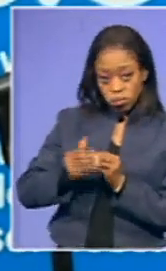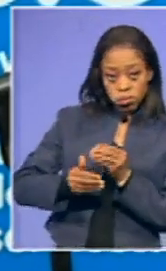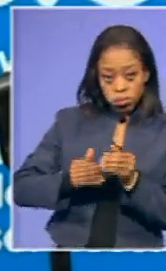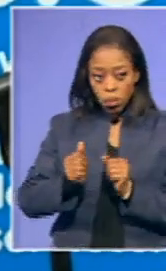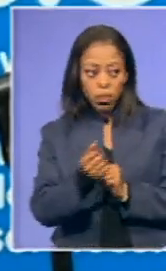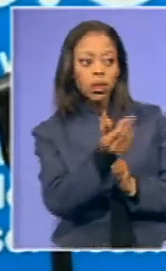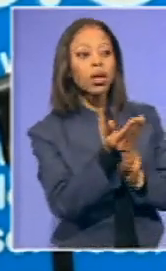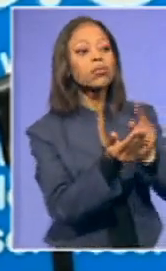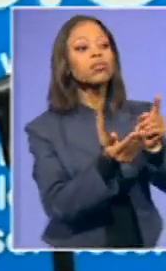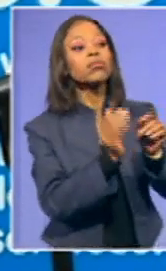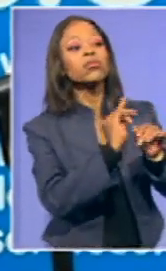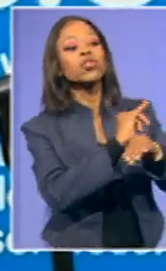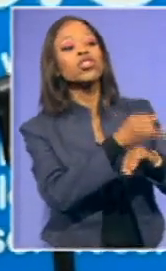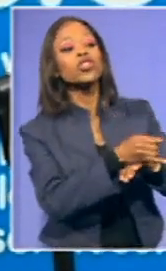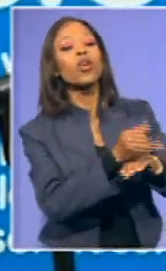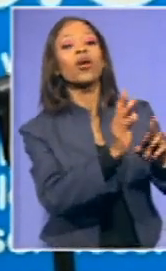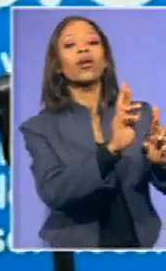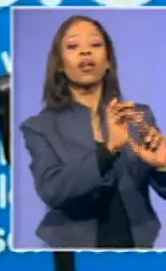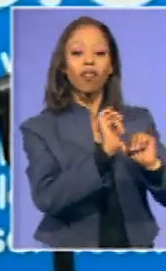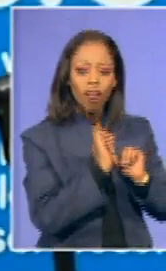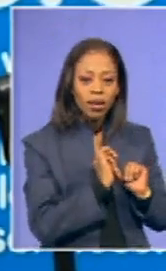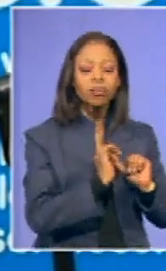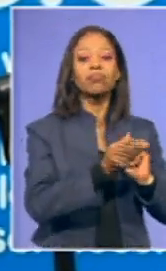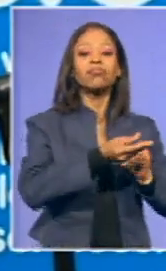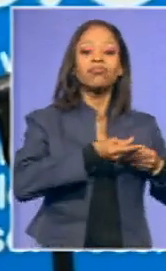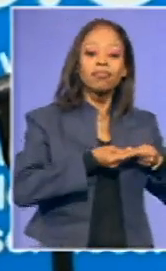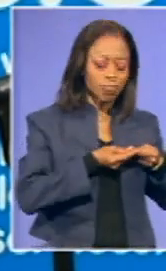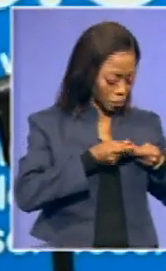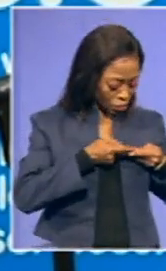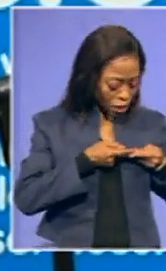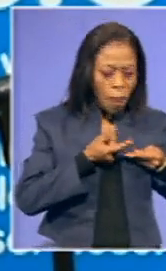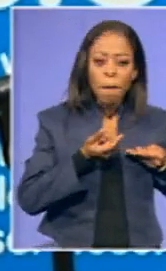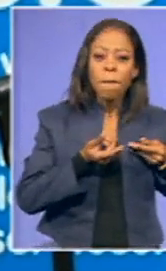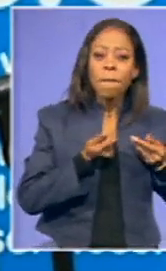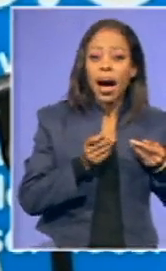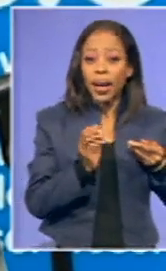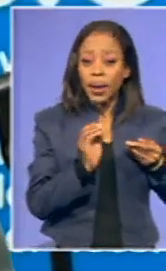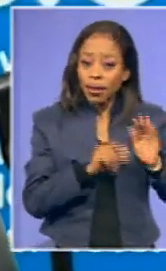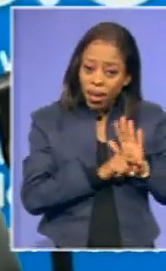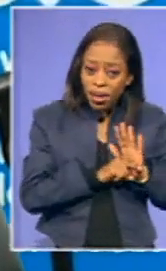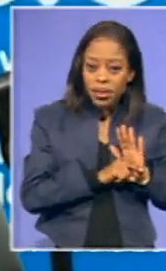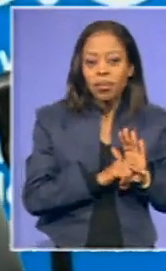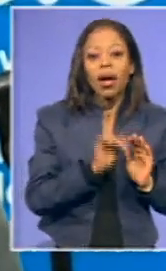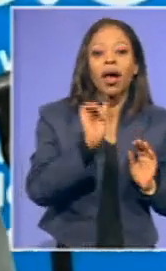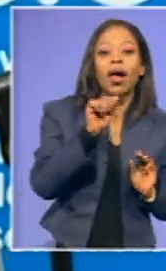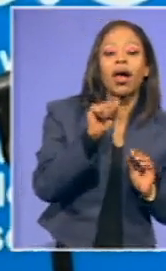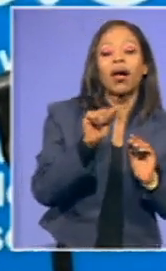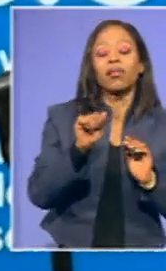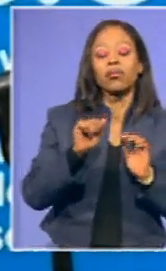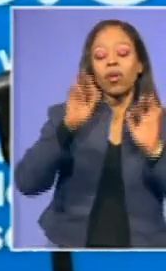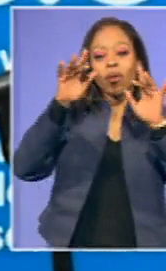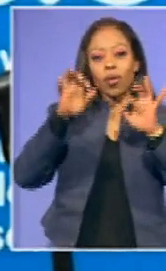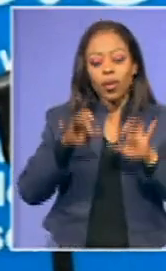submit a claim to insurance. They refund us. Whatever is not refunded by the insurance, we go knocking at the flood relief